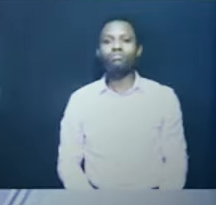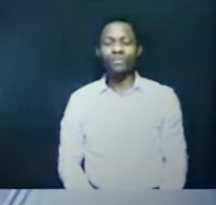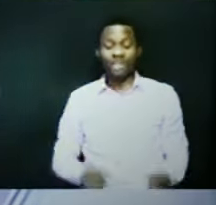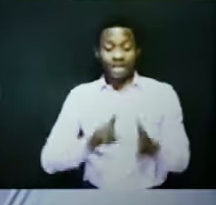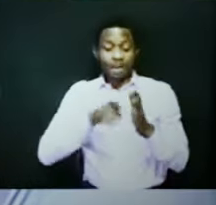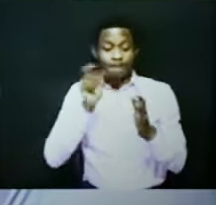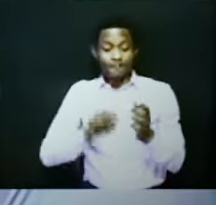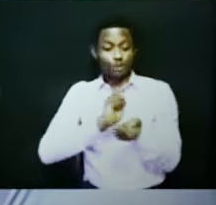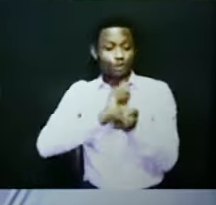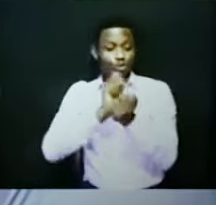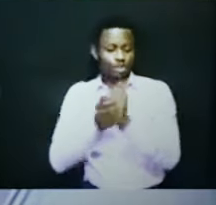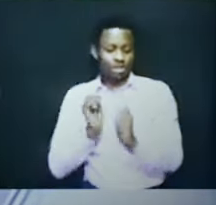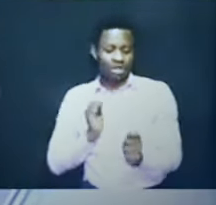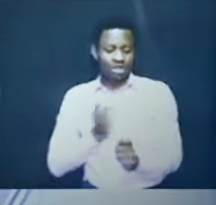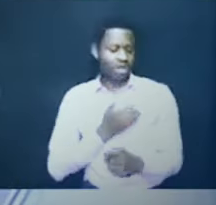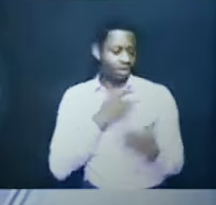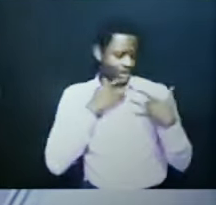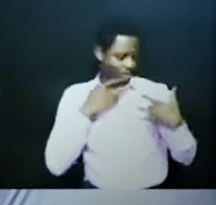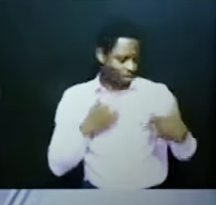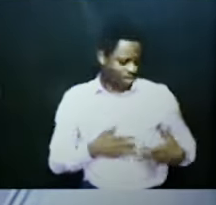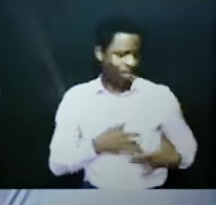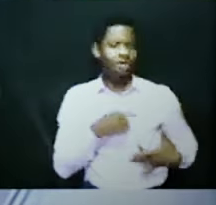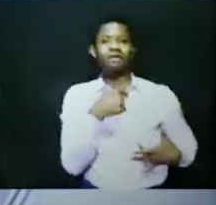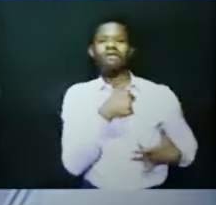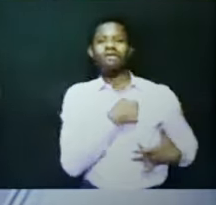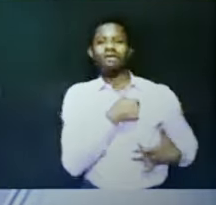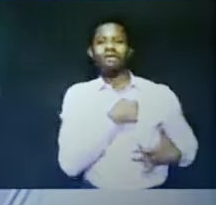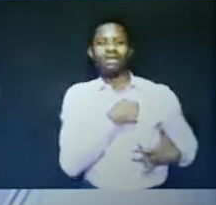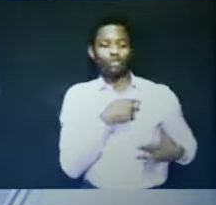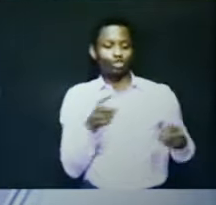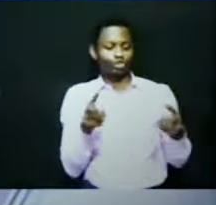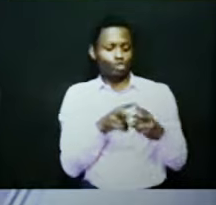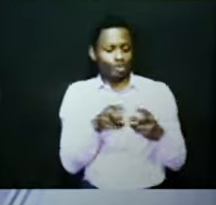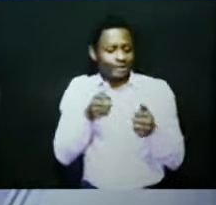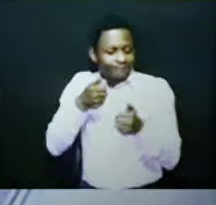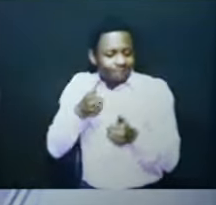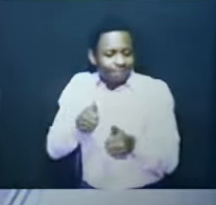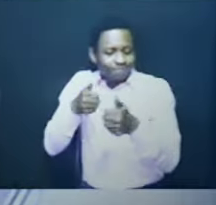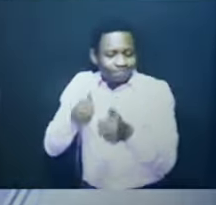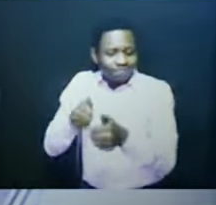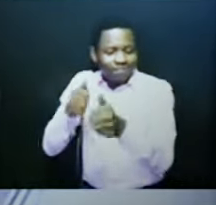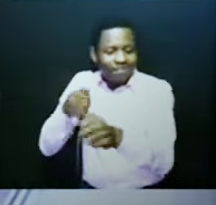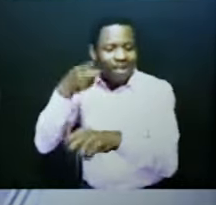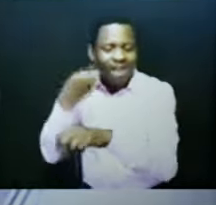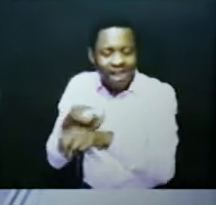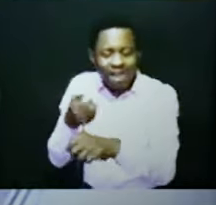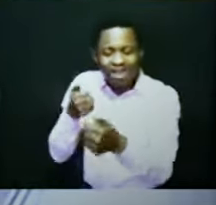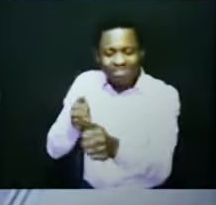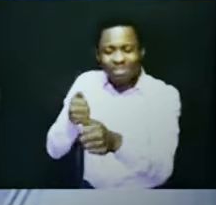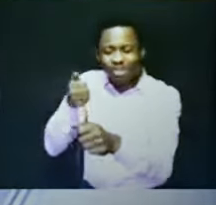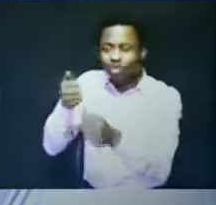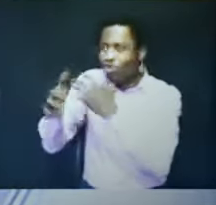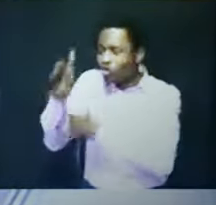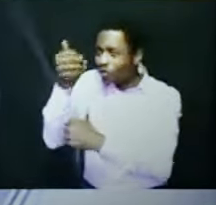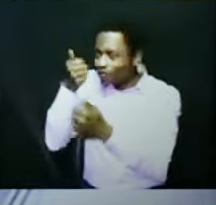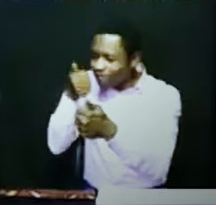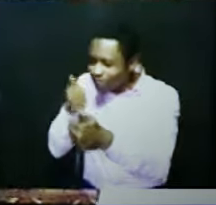our hearts. So we can follow hard after God himself, not his